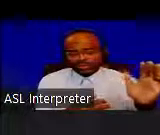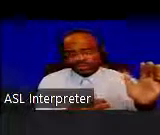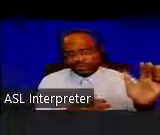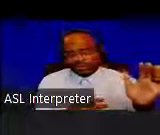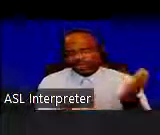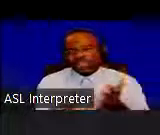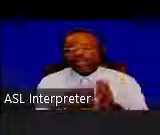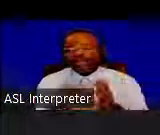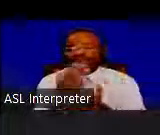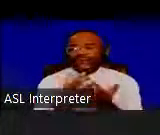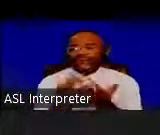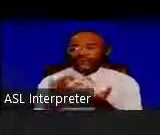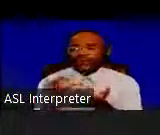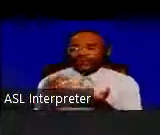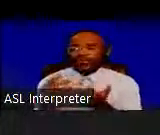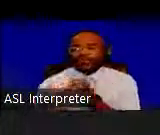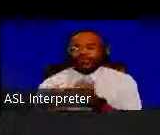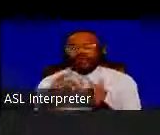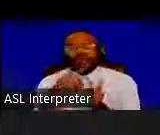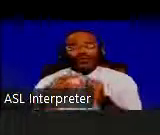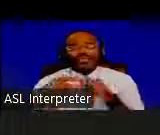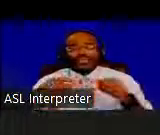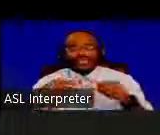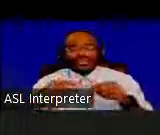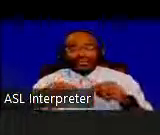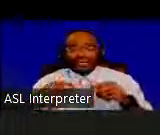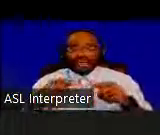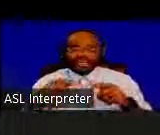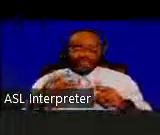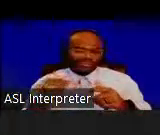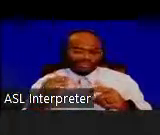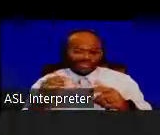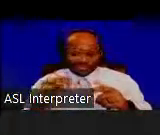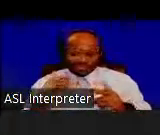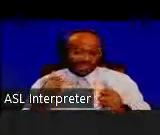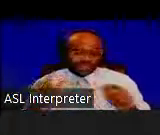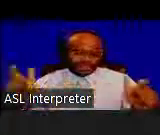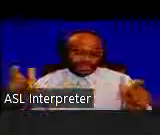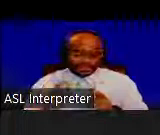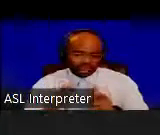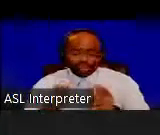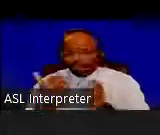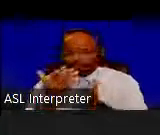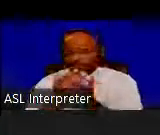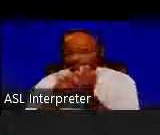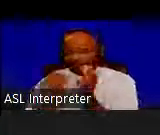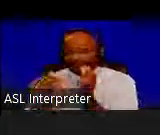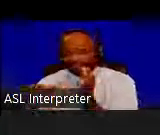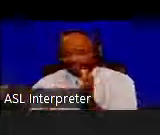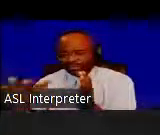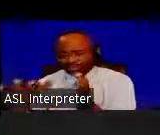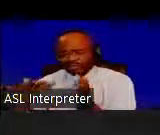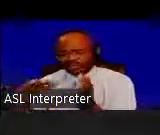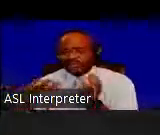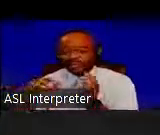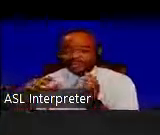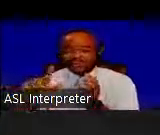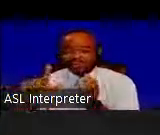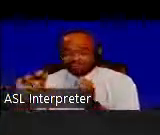reserves for a endangered species, or, you know, one parcel of land that a manager is working on